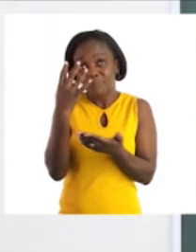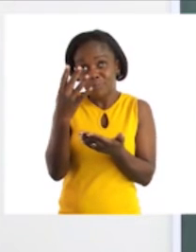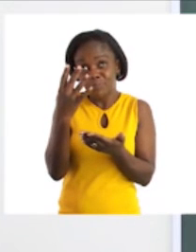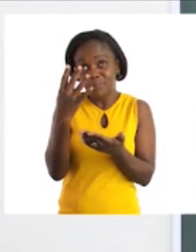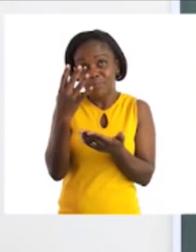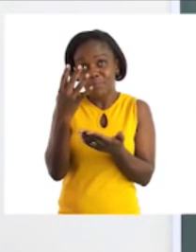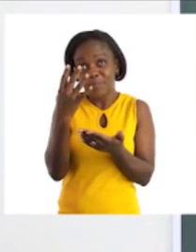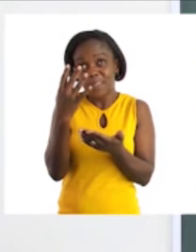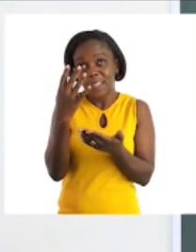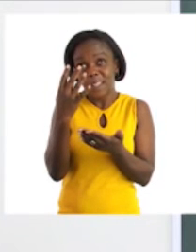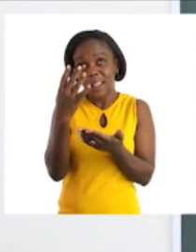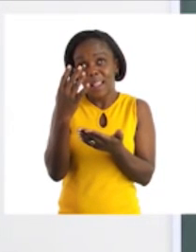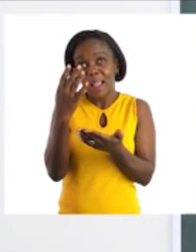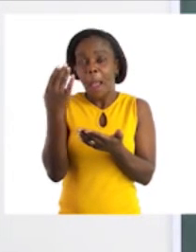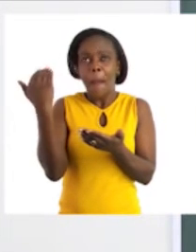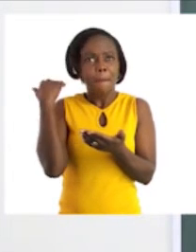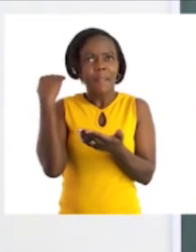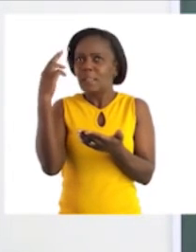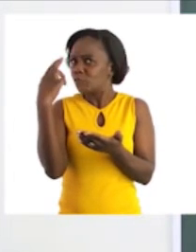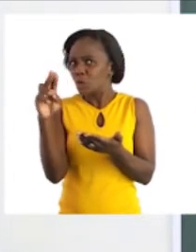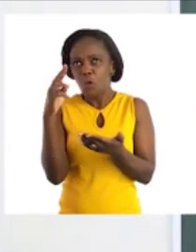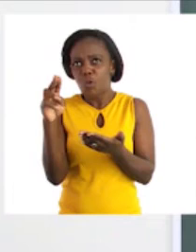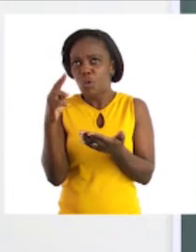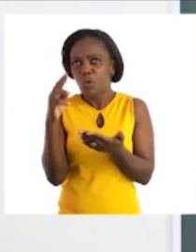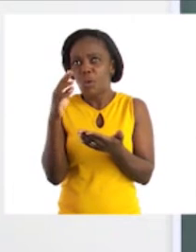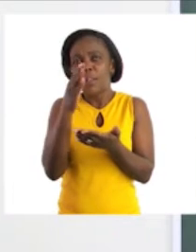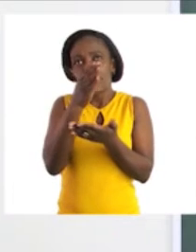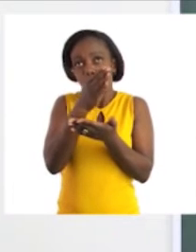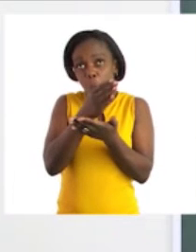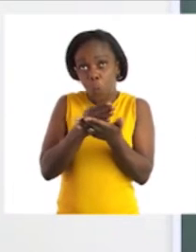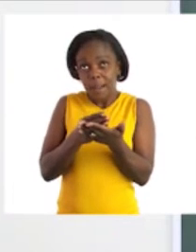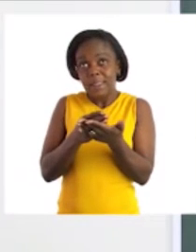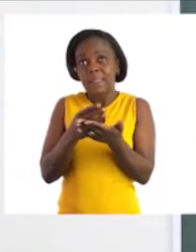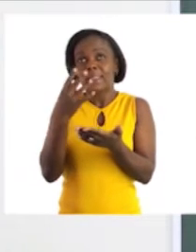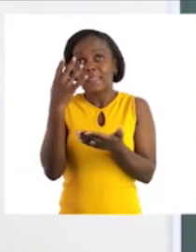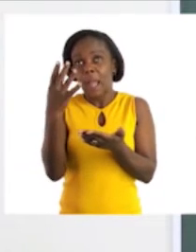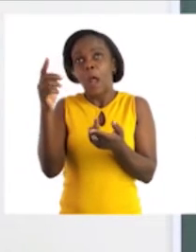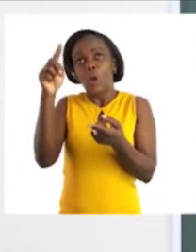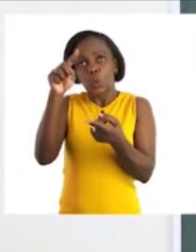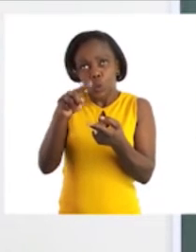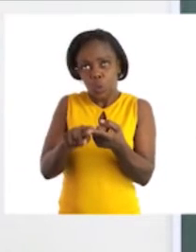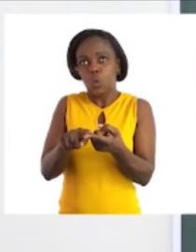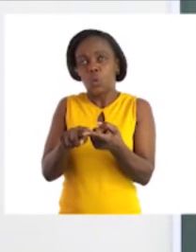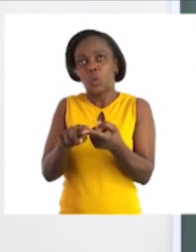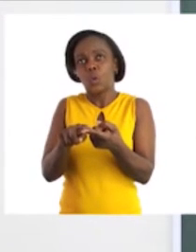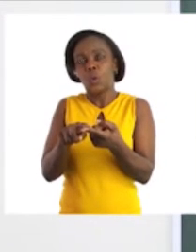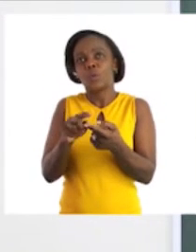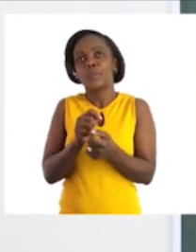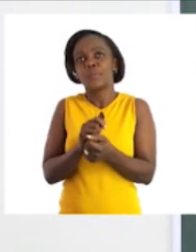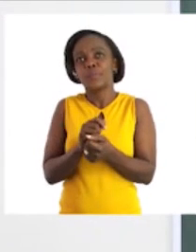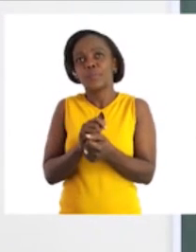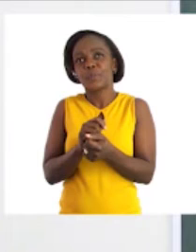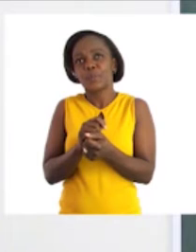the past will be that side. And when it's on the 9, I said it will be quarter to. Because we are now going to go